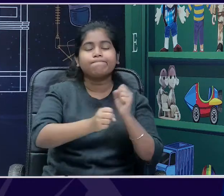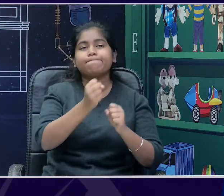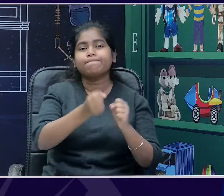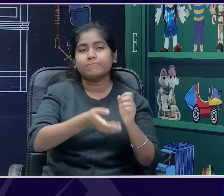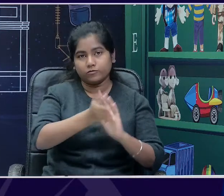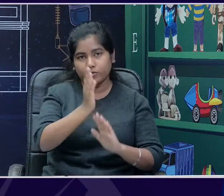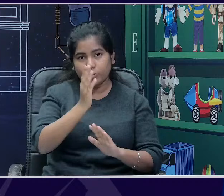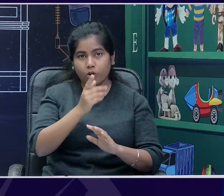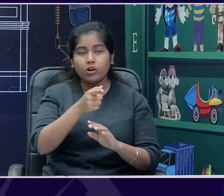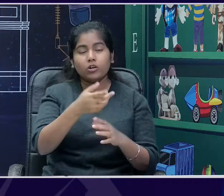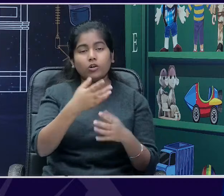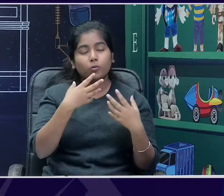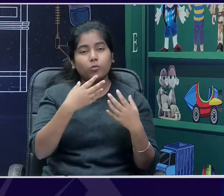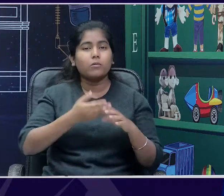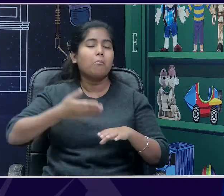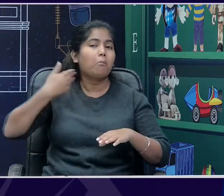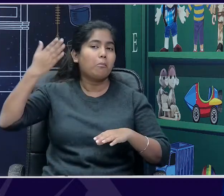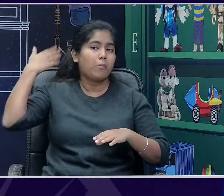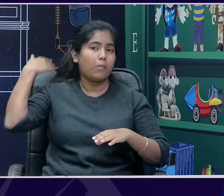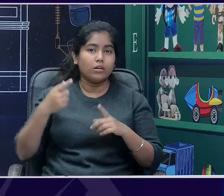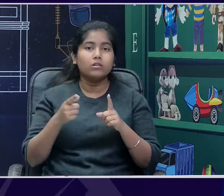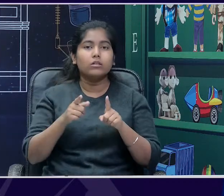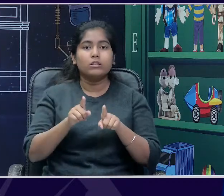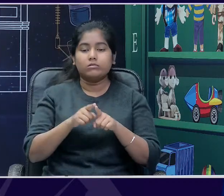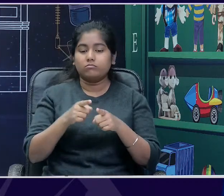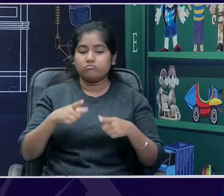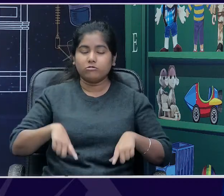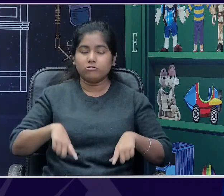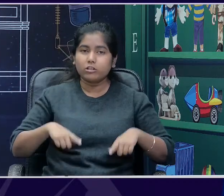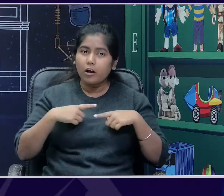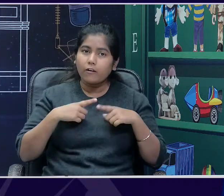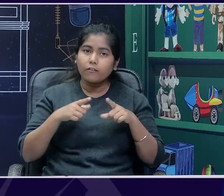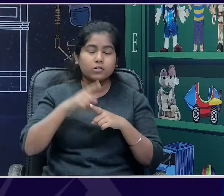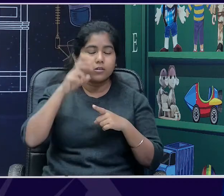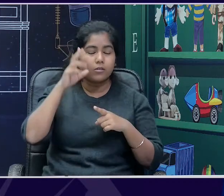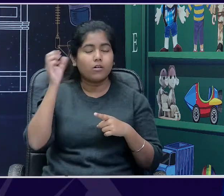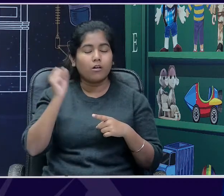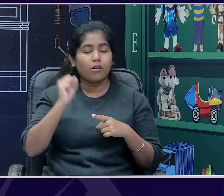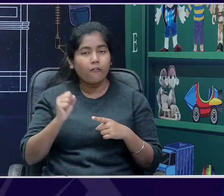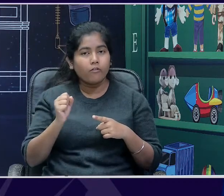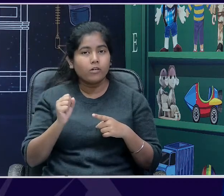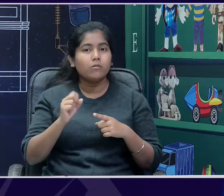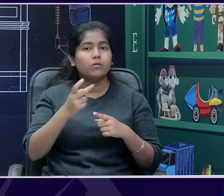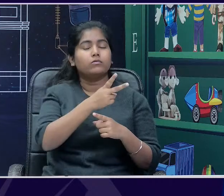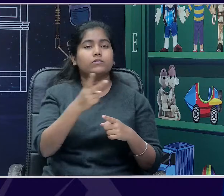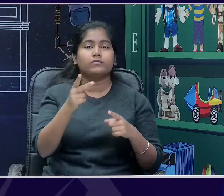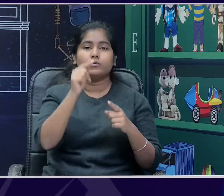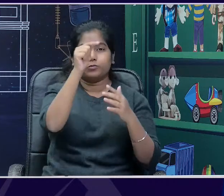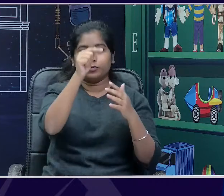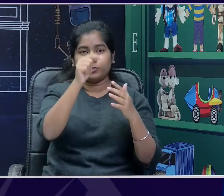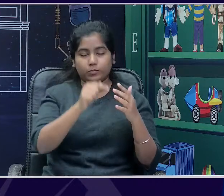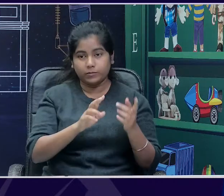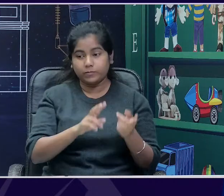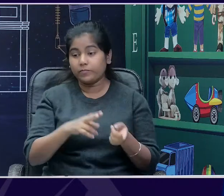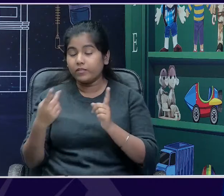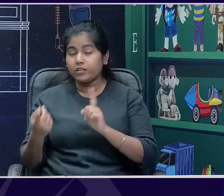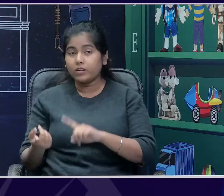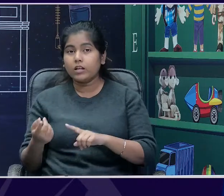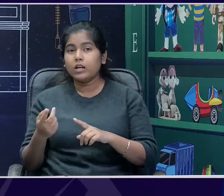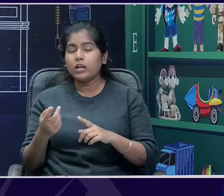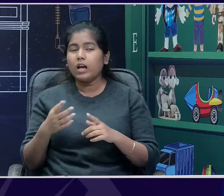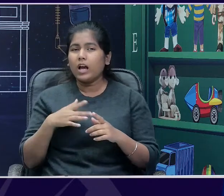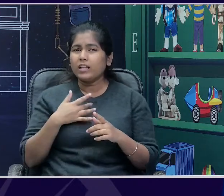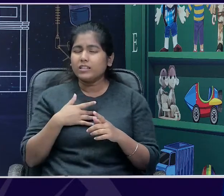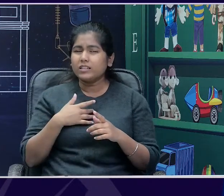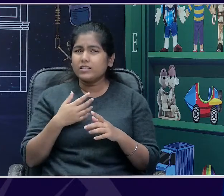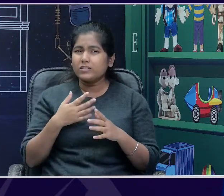in comfort due to that money. Okay. Due to those criminal activities. And there, I think we missed